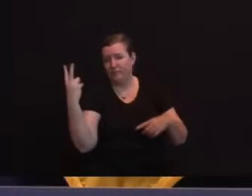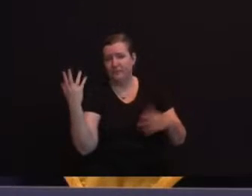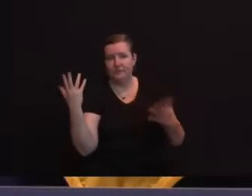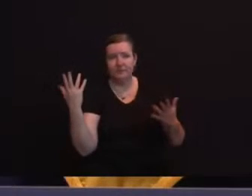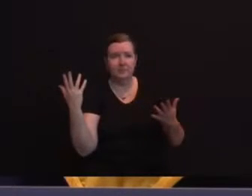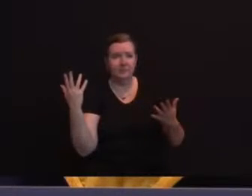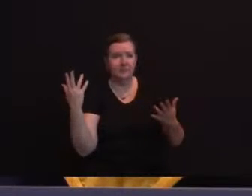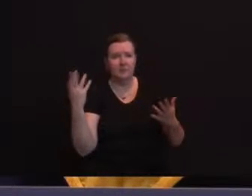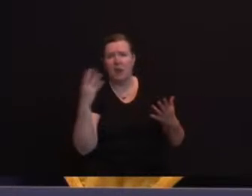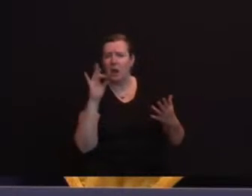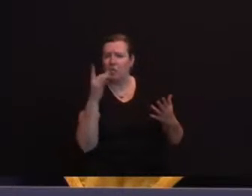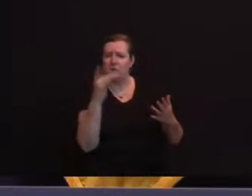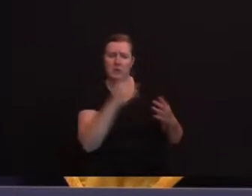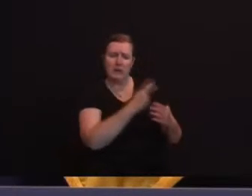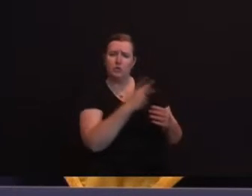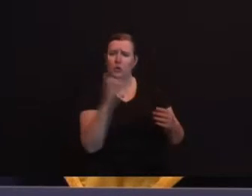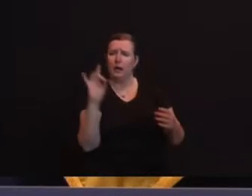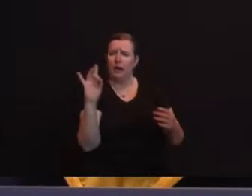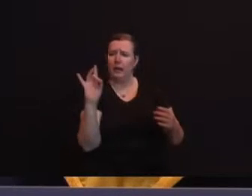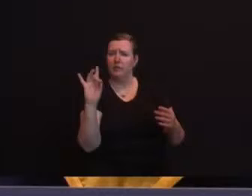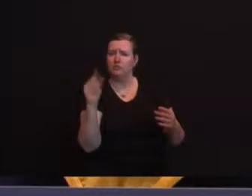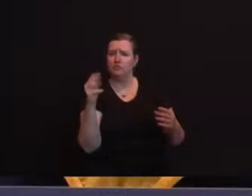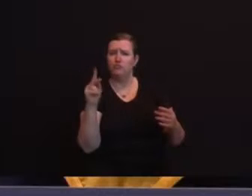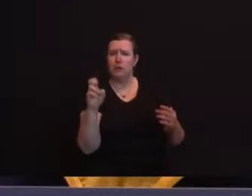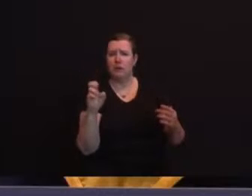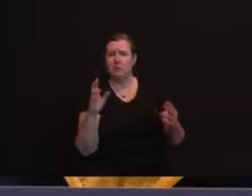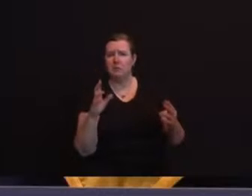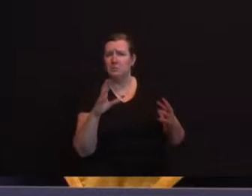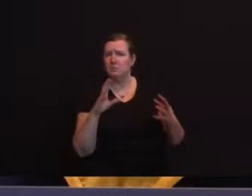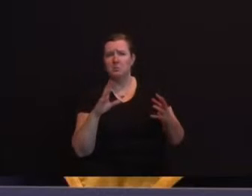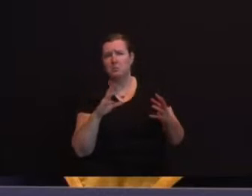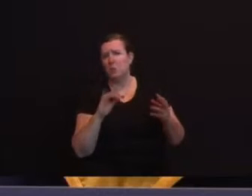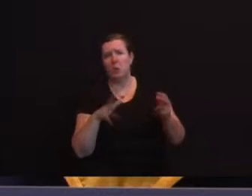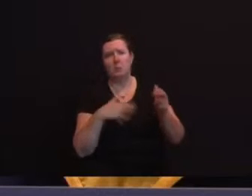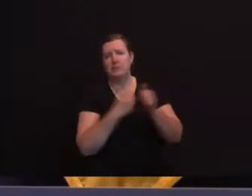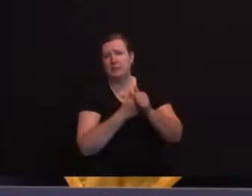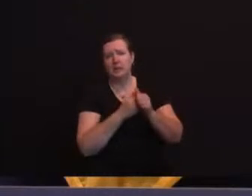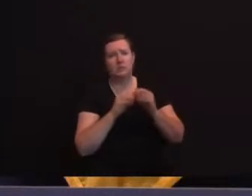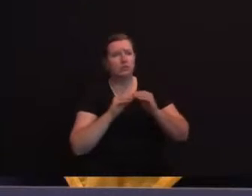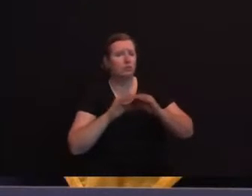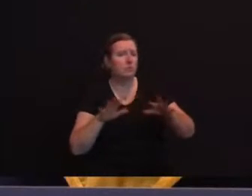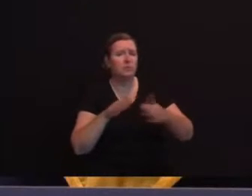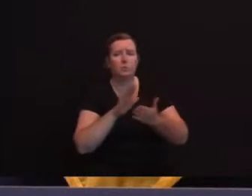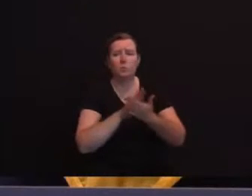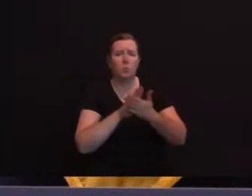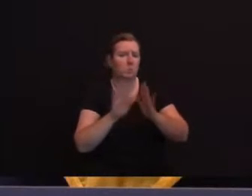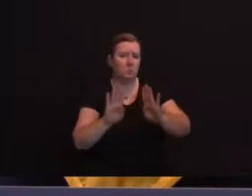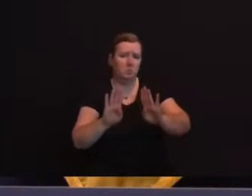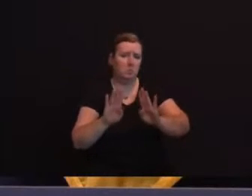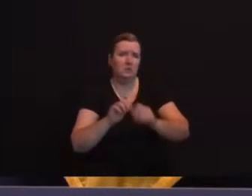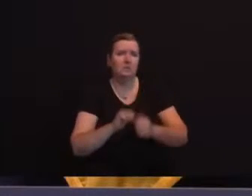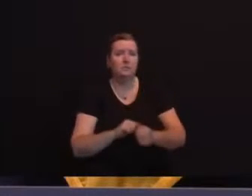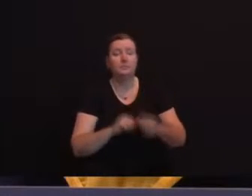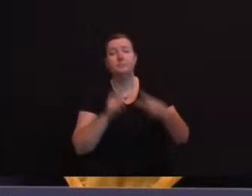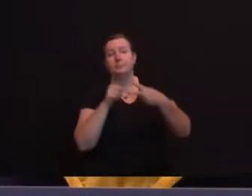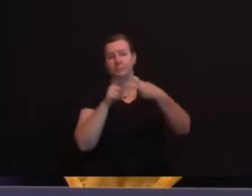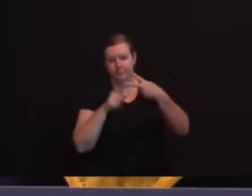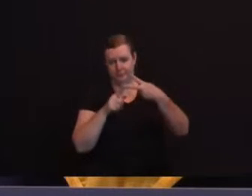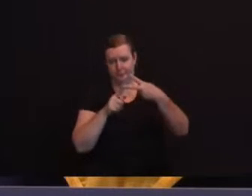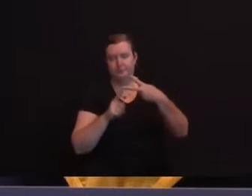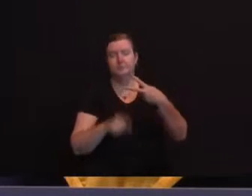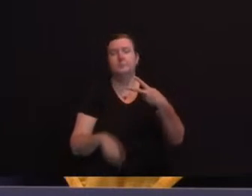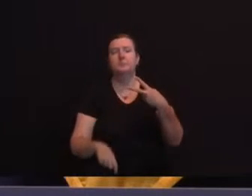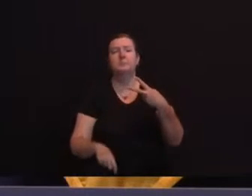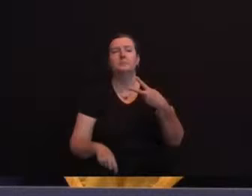where, and we've got no update on the transmissions in schools. But I do want to say two things. In-school transmissions